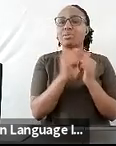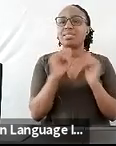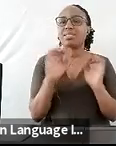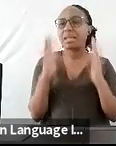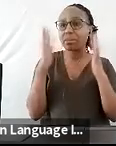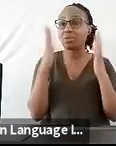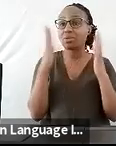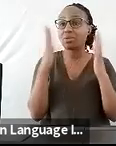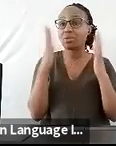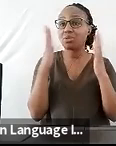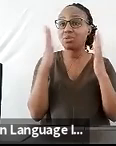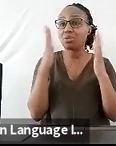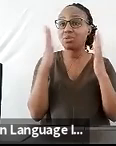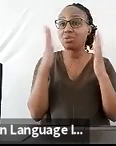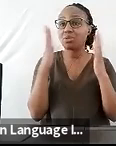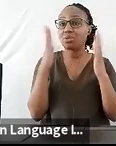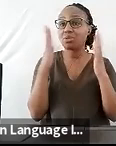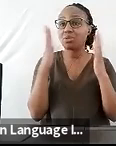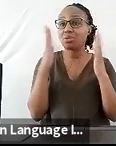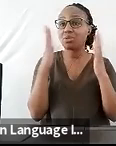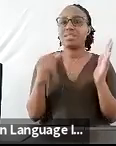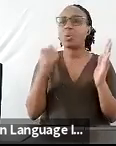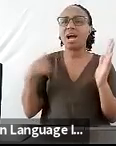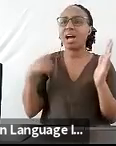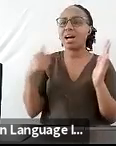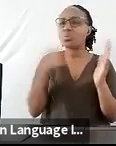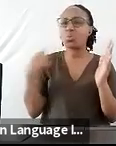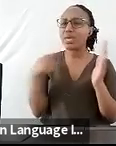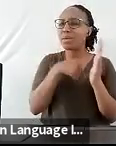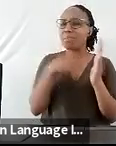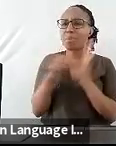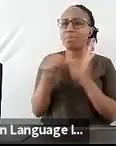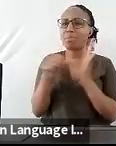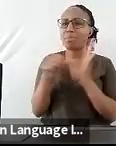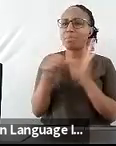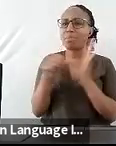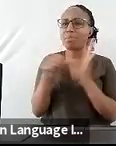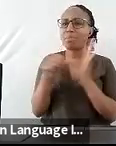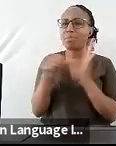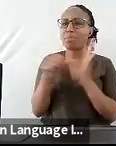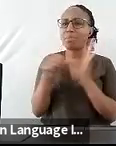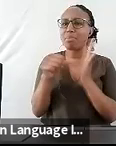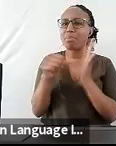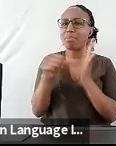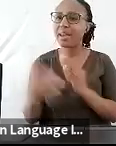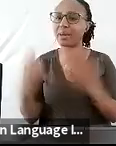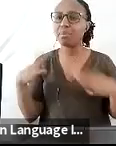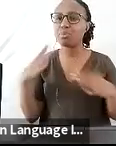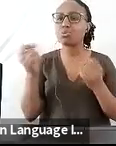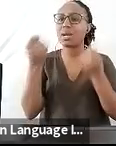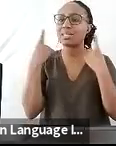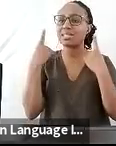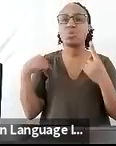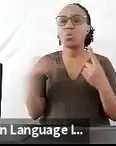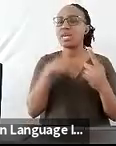not us. We're not the problem. And I wanted people to get to the end of the book and to get that. We're not the problem. Being Black is great. Being a Black woman is